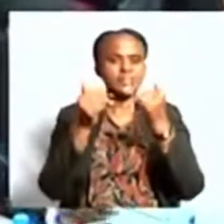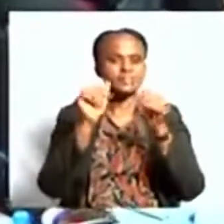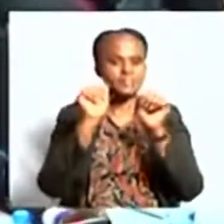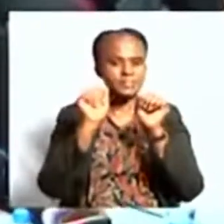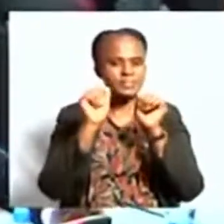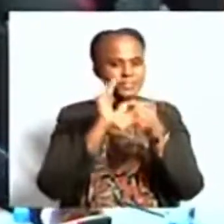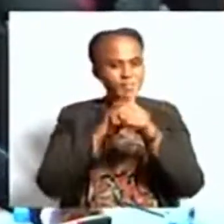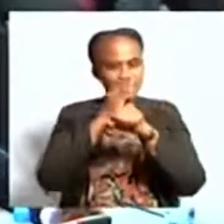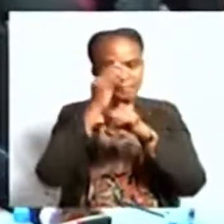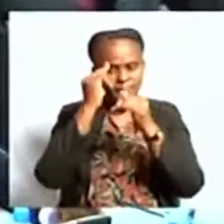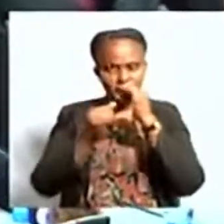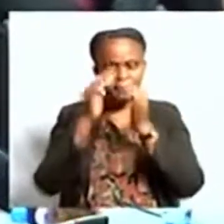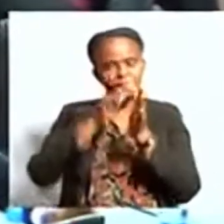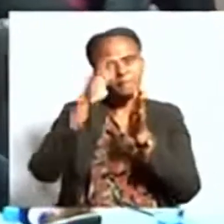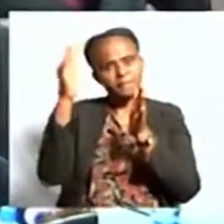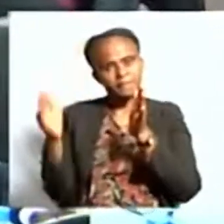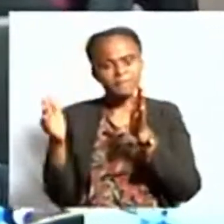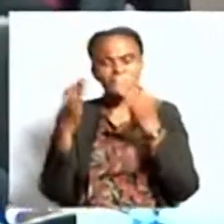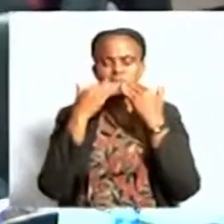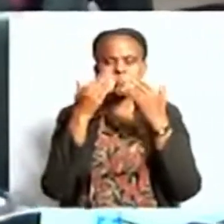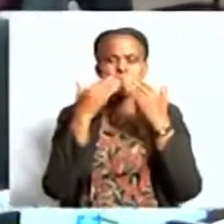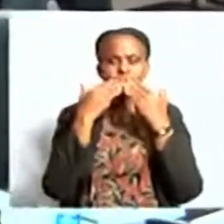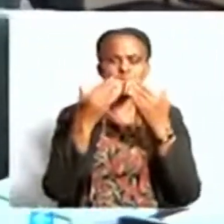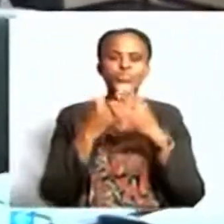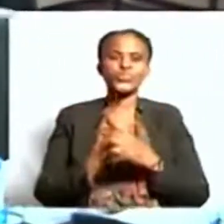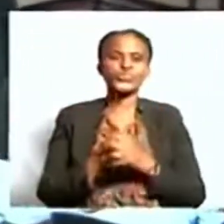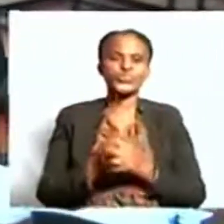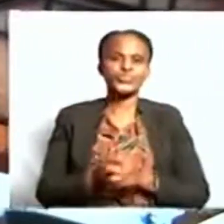the other side. Thank you.